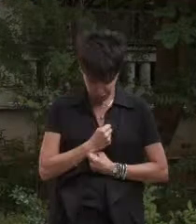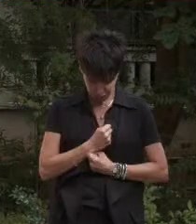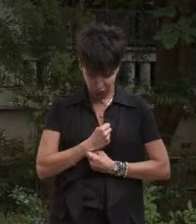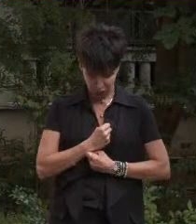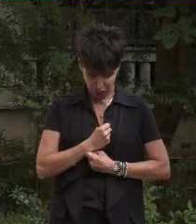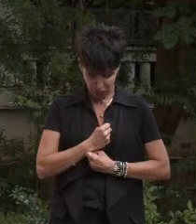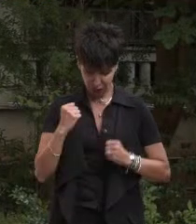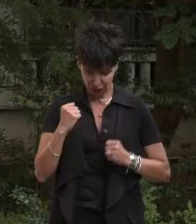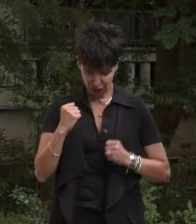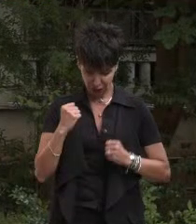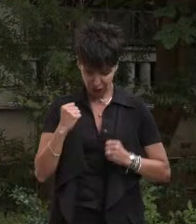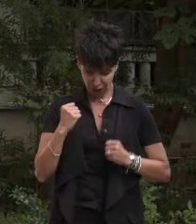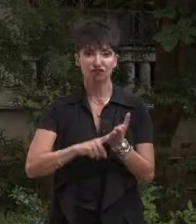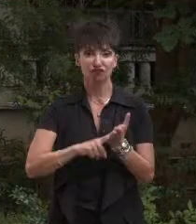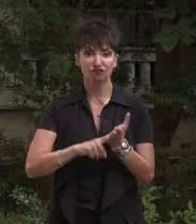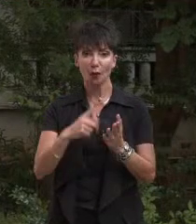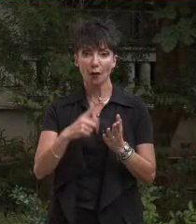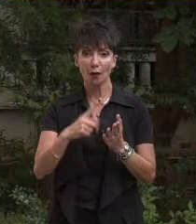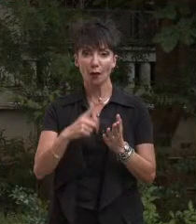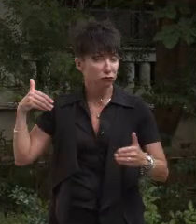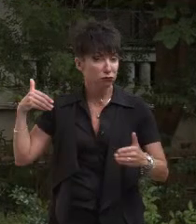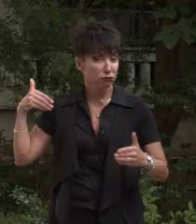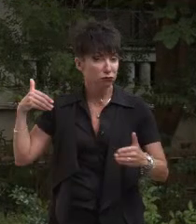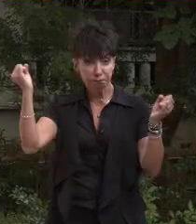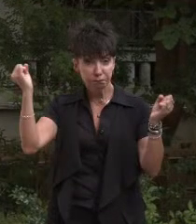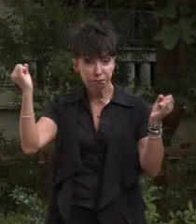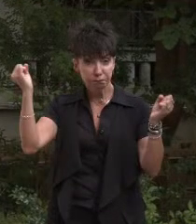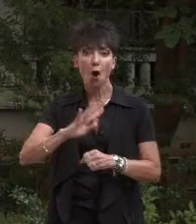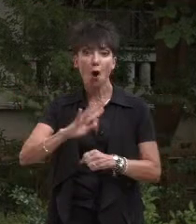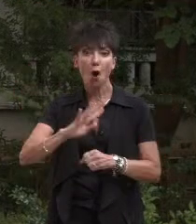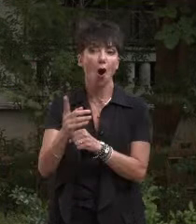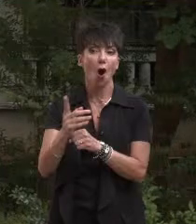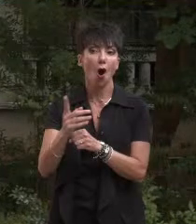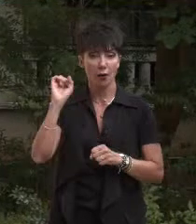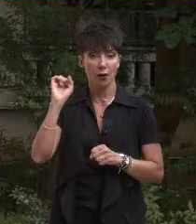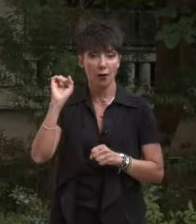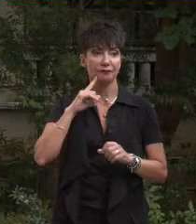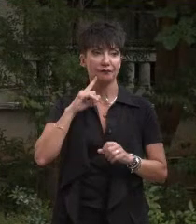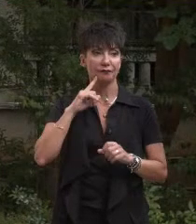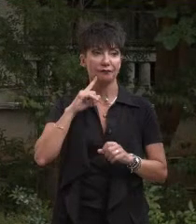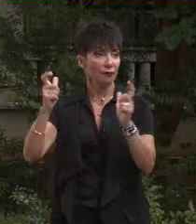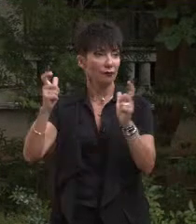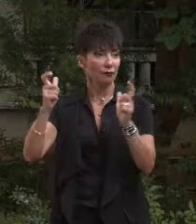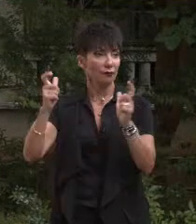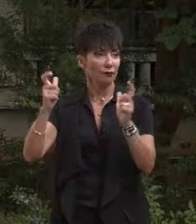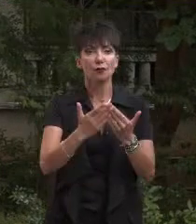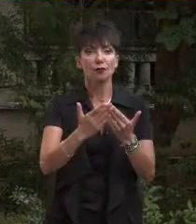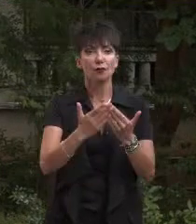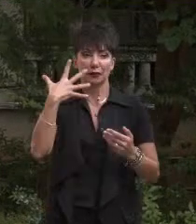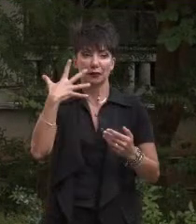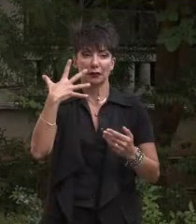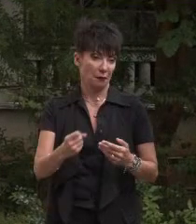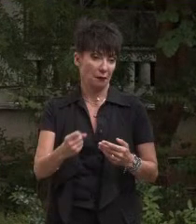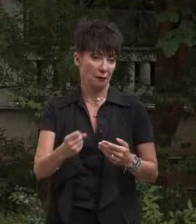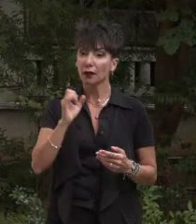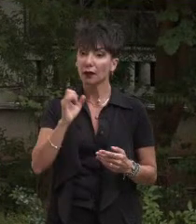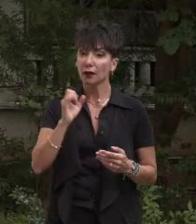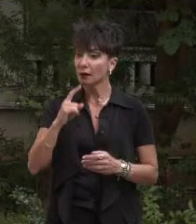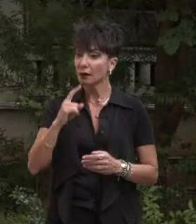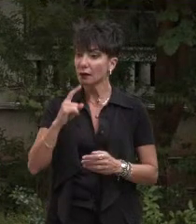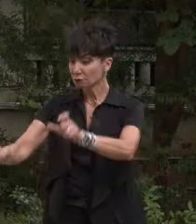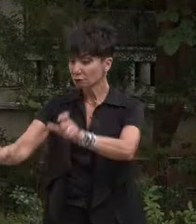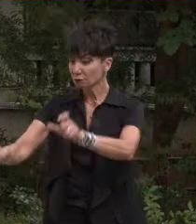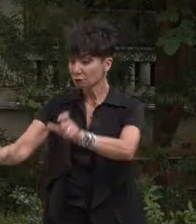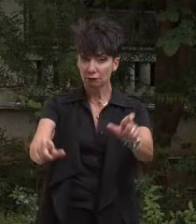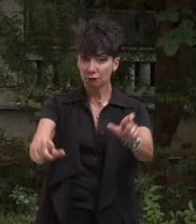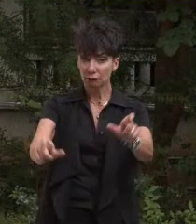resilient. Have you been able to overcome all these difficulties with the help of your families and friends? Each one of you has a